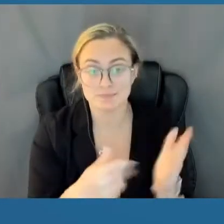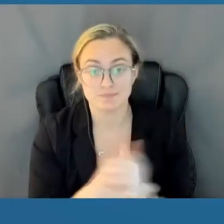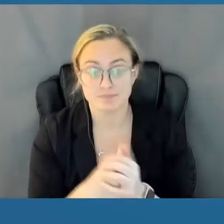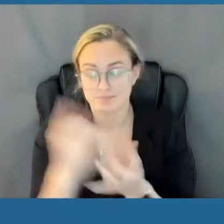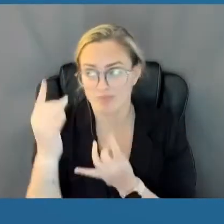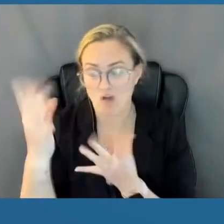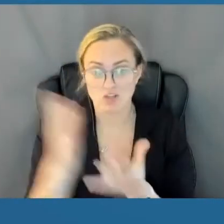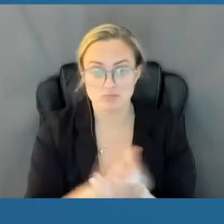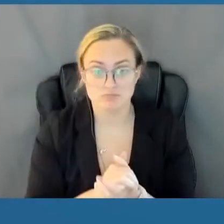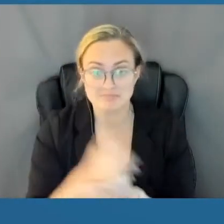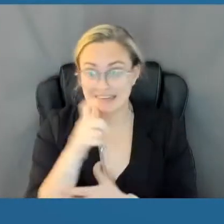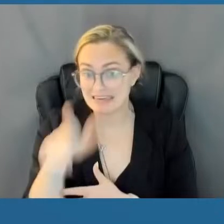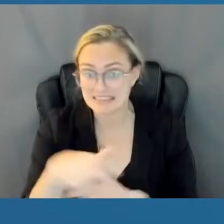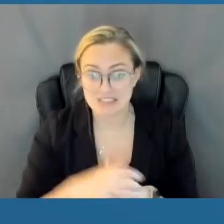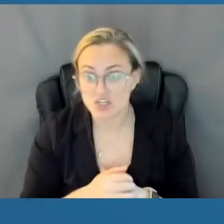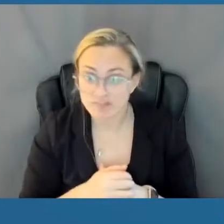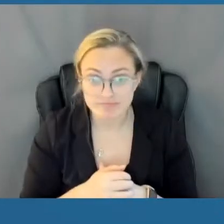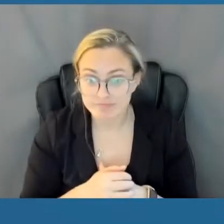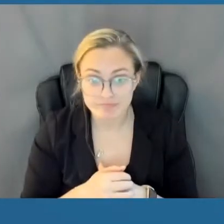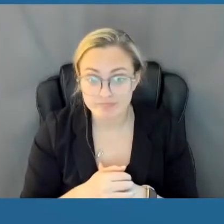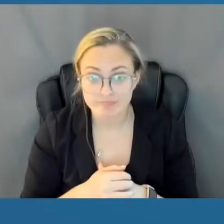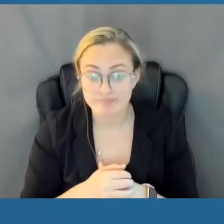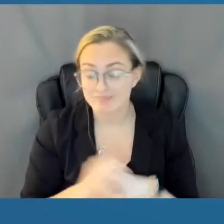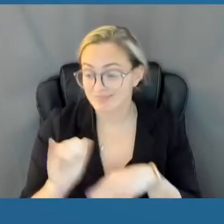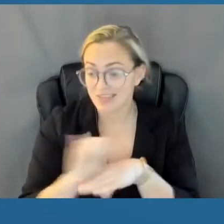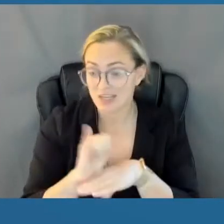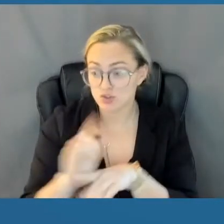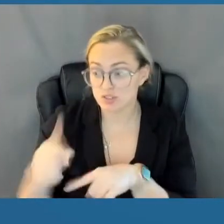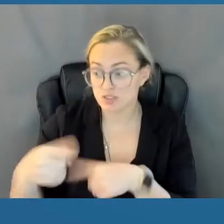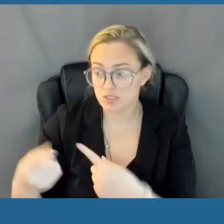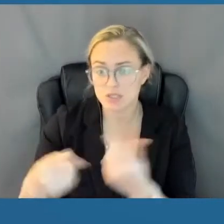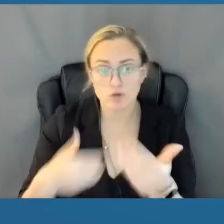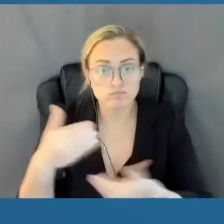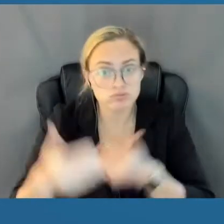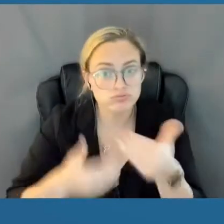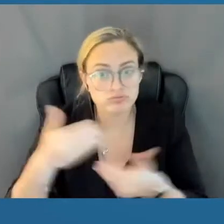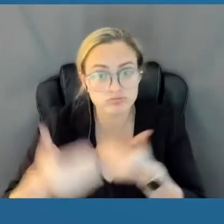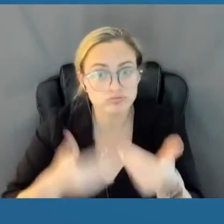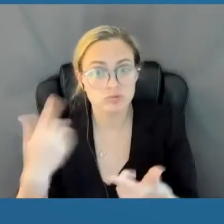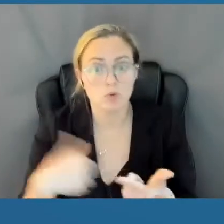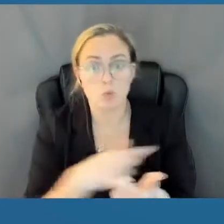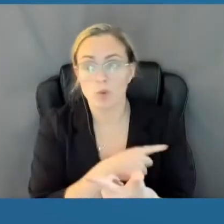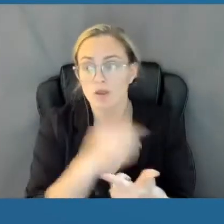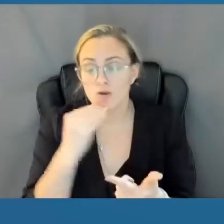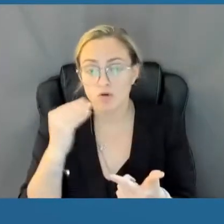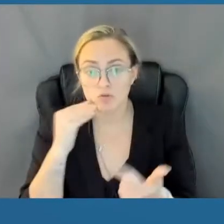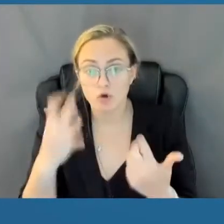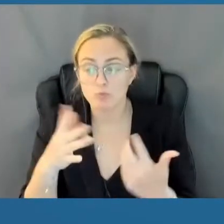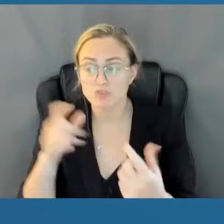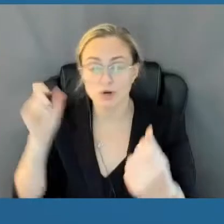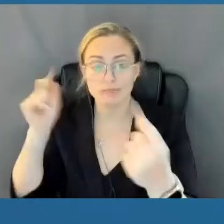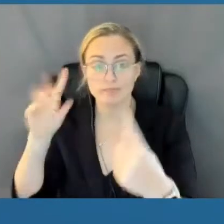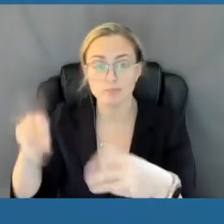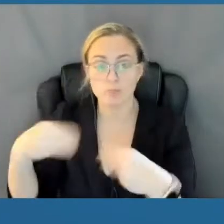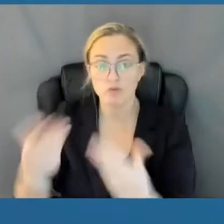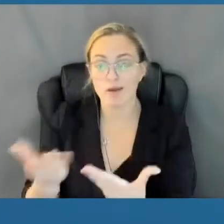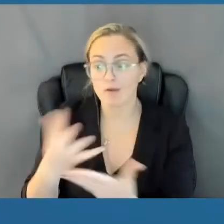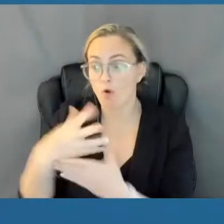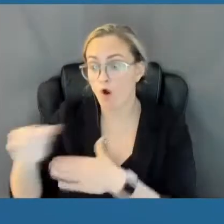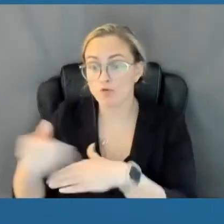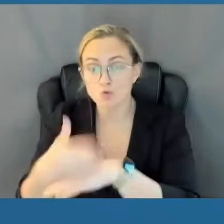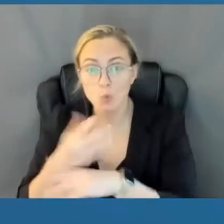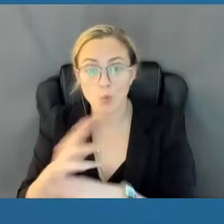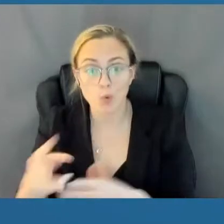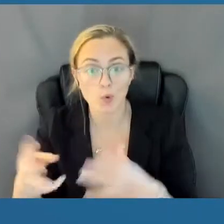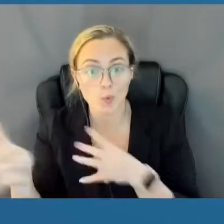Absolutely unnecessary. These are industries that are, well on their way. We already have homes that are receiving offshore wind power. We had a plan